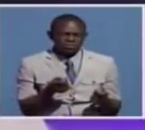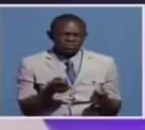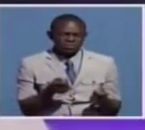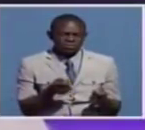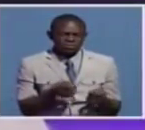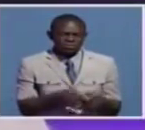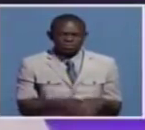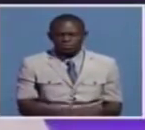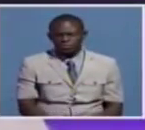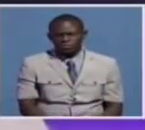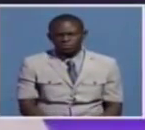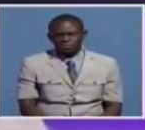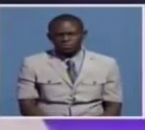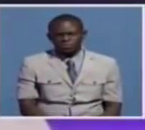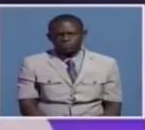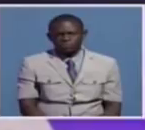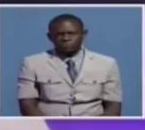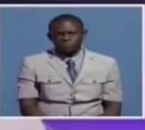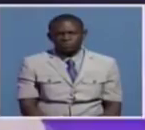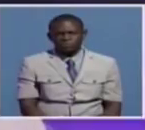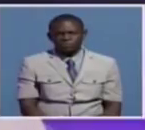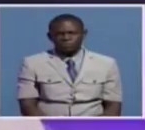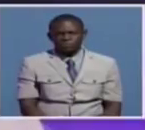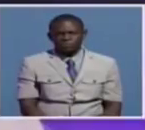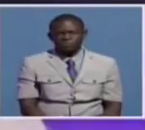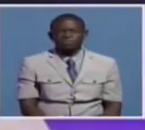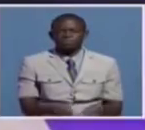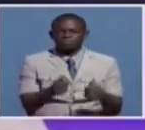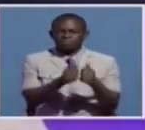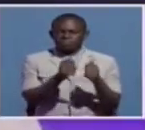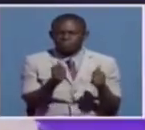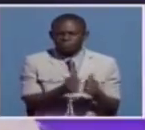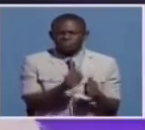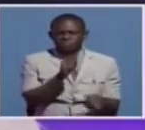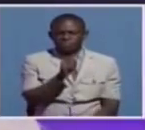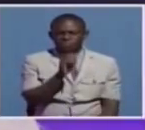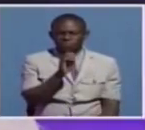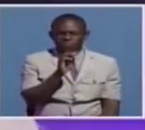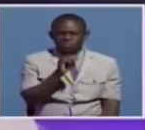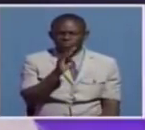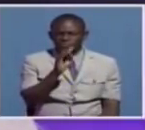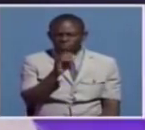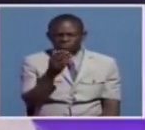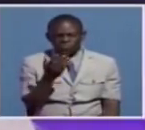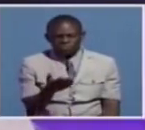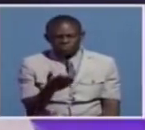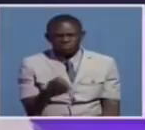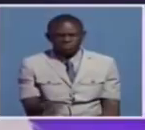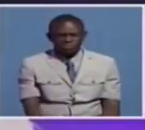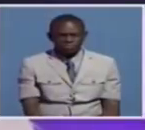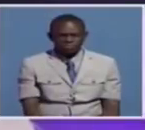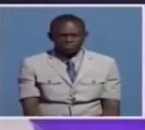he loved. The one by General Kison Tembo, again, that really hurt him. And also